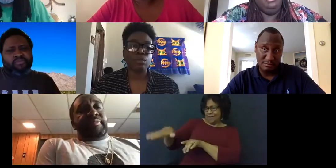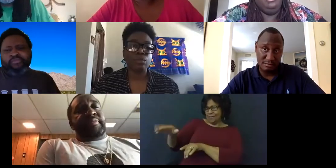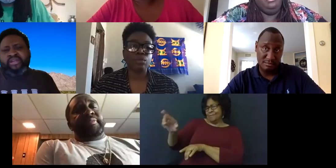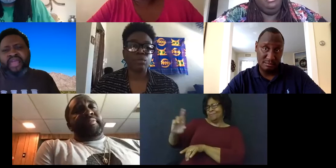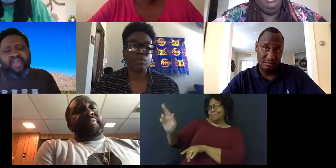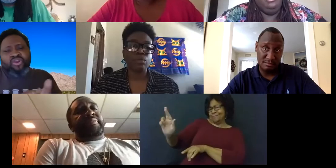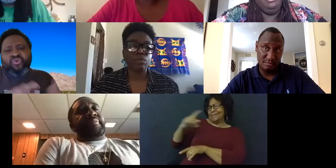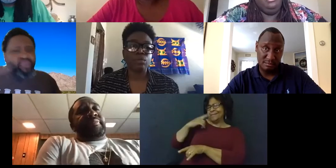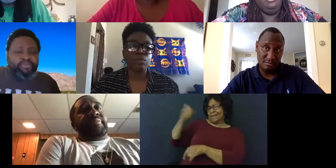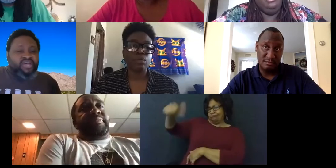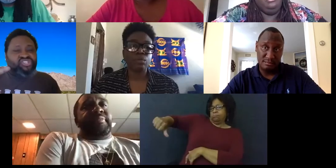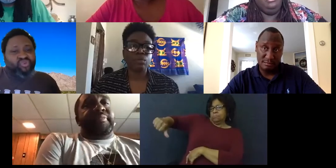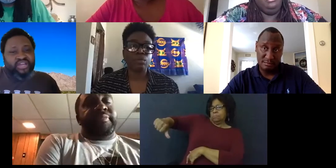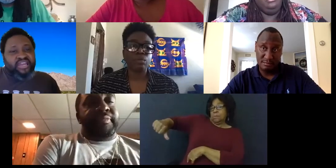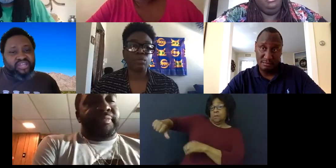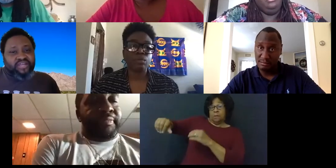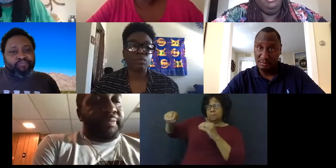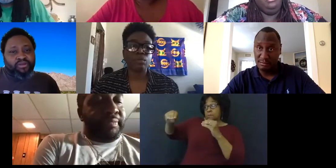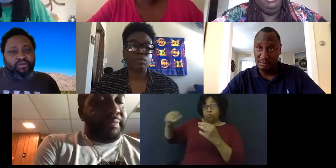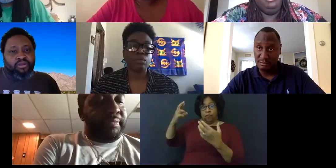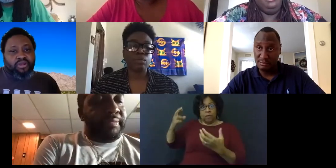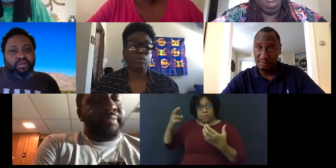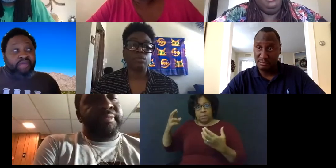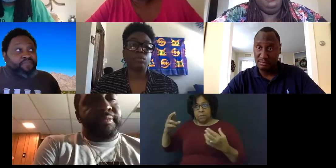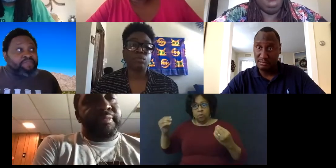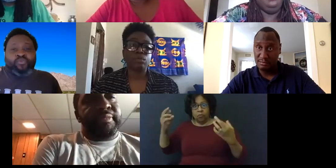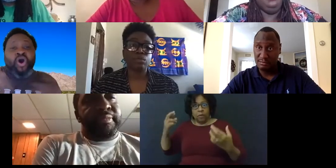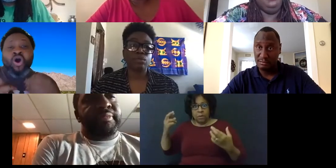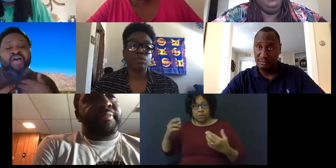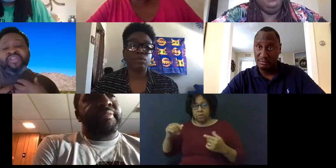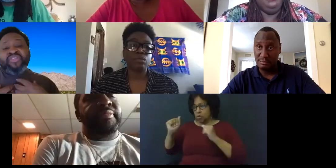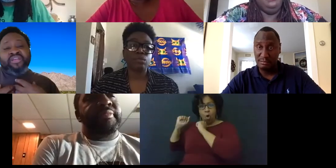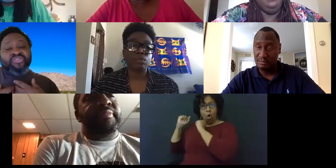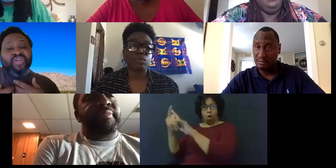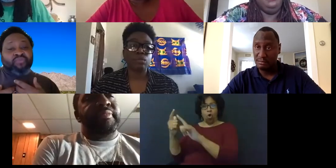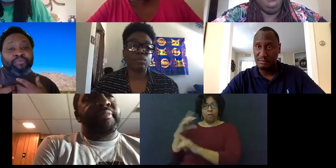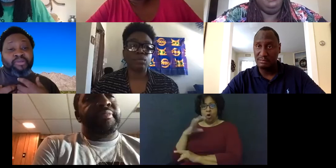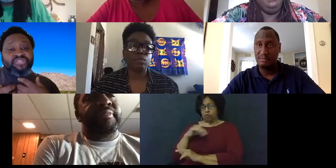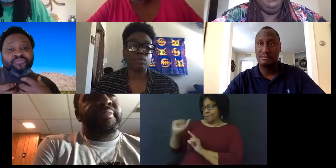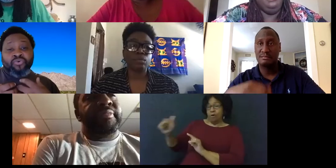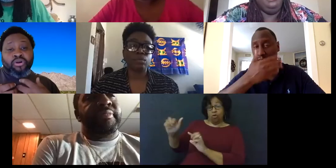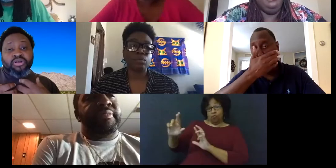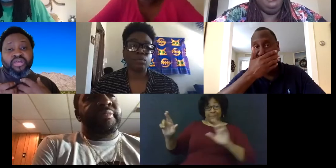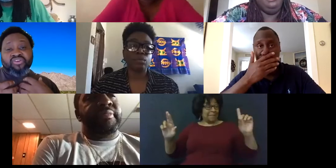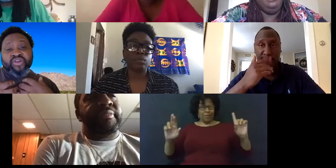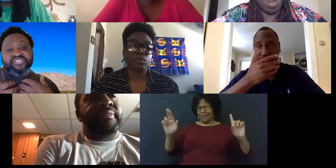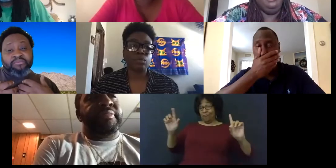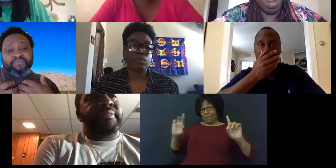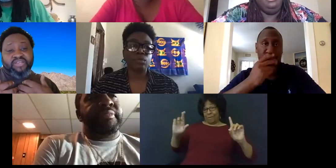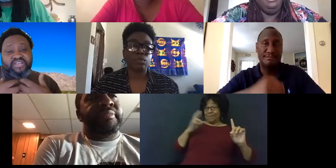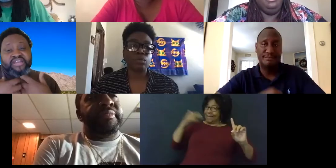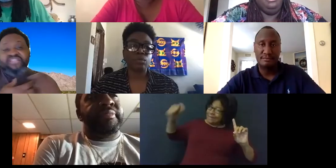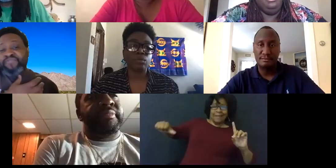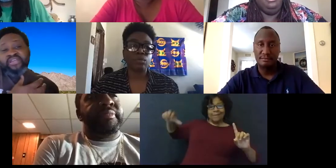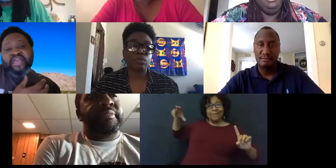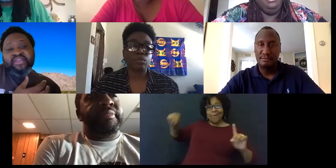it when it had no repercussions on anything. If we all have anything to even thank Republicans for in the grand scheme of